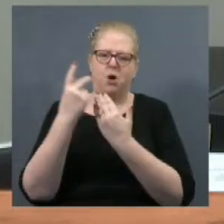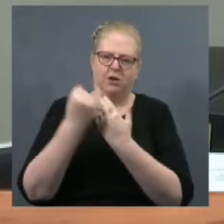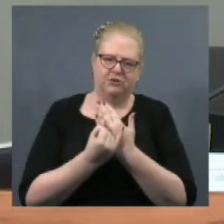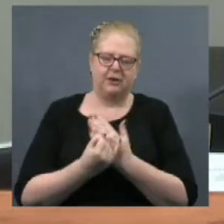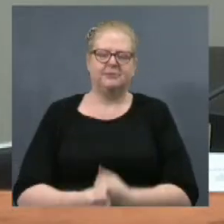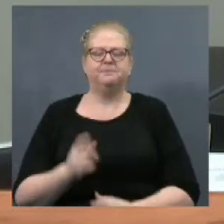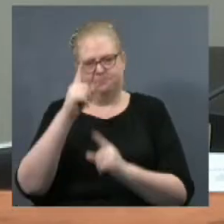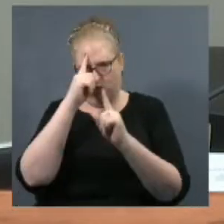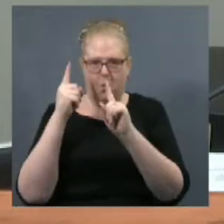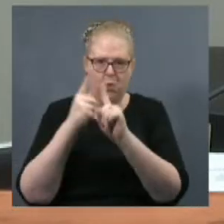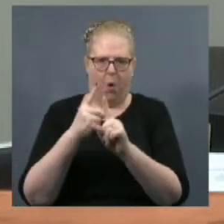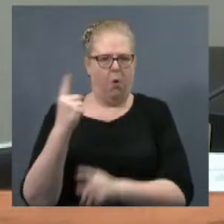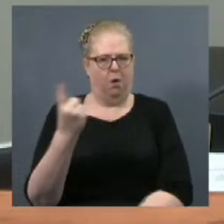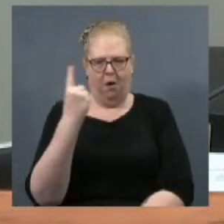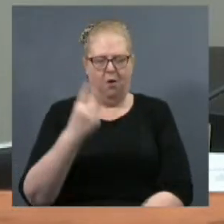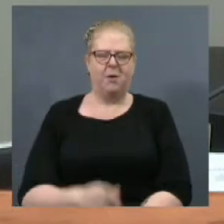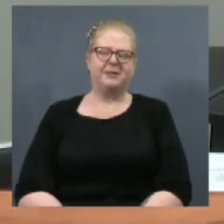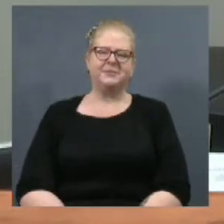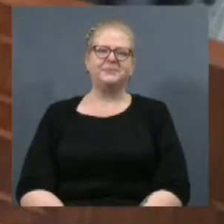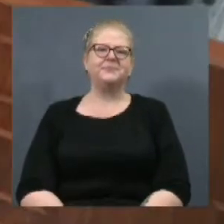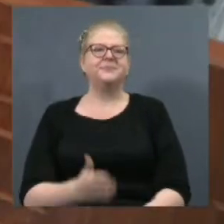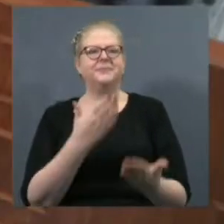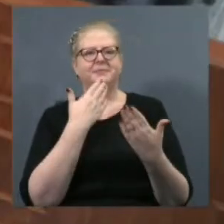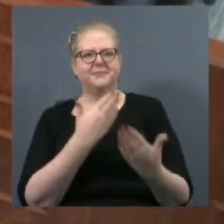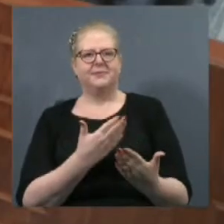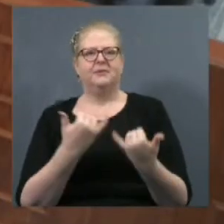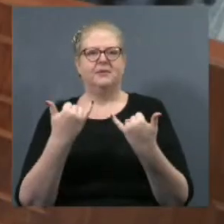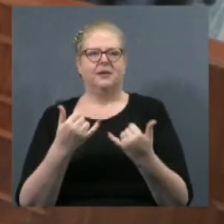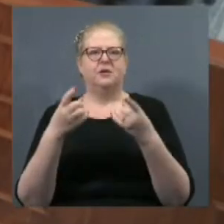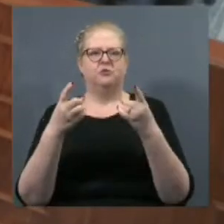right. Director Dana Doucette.